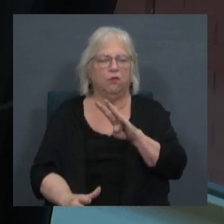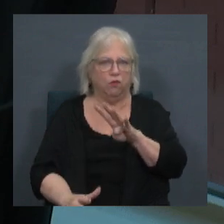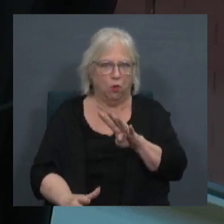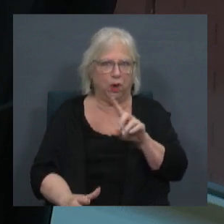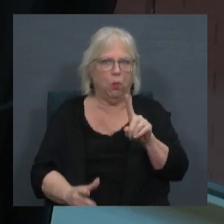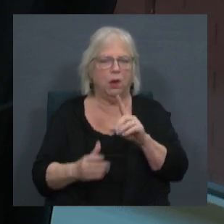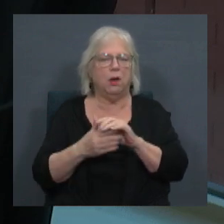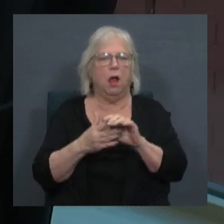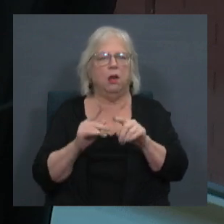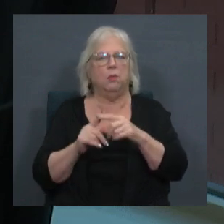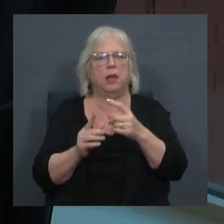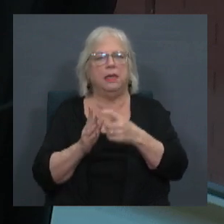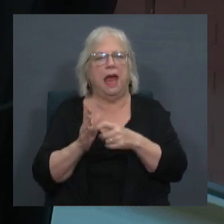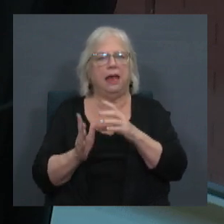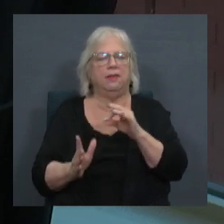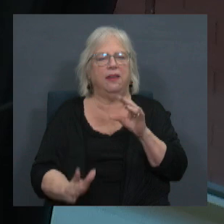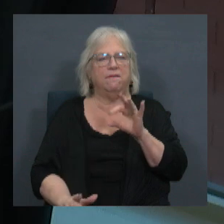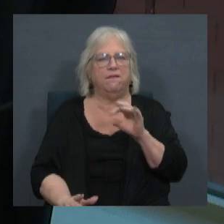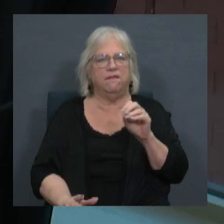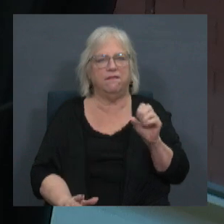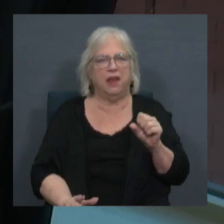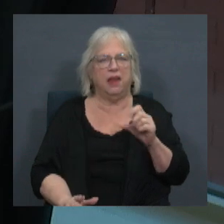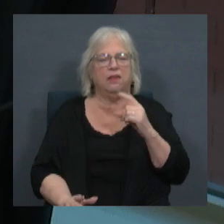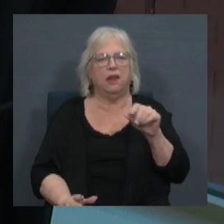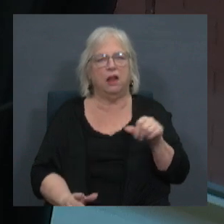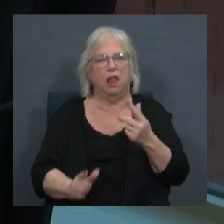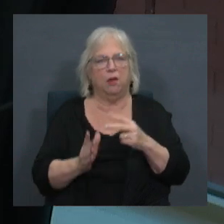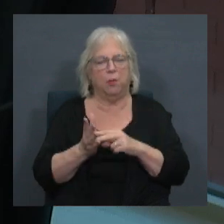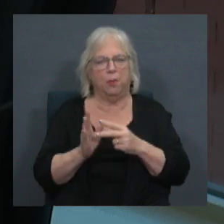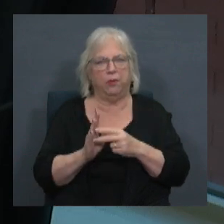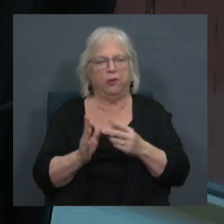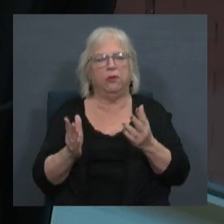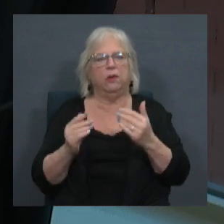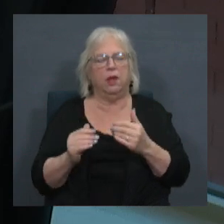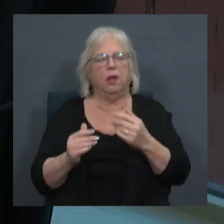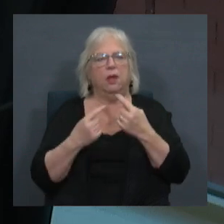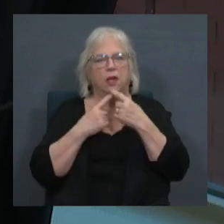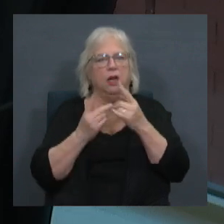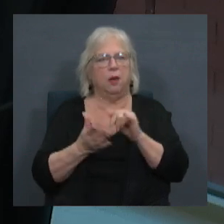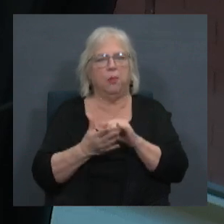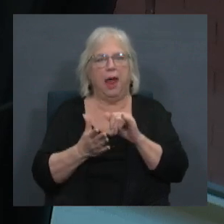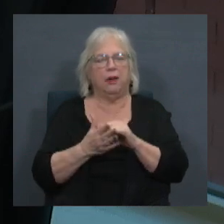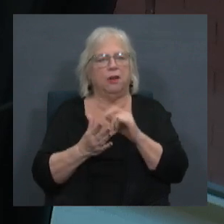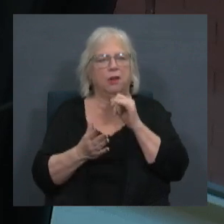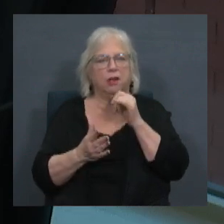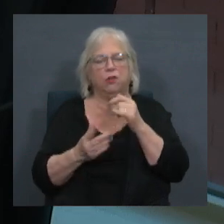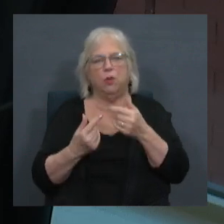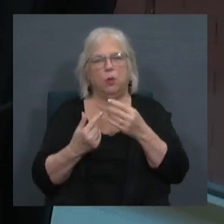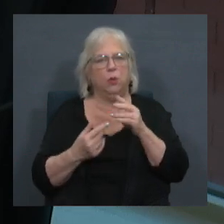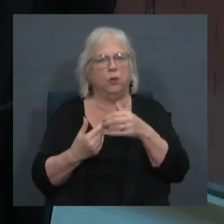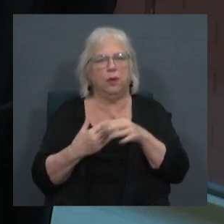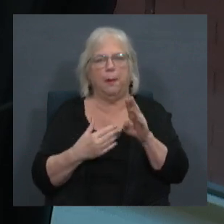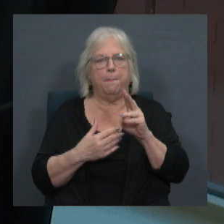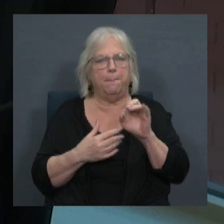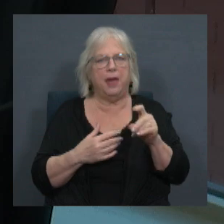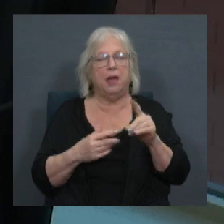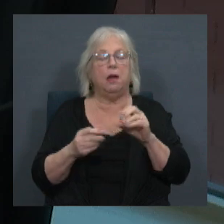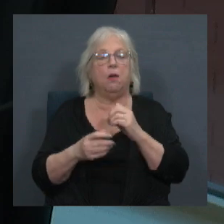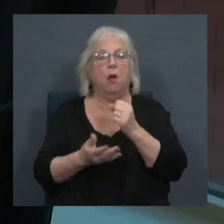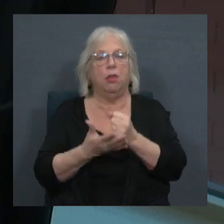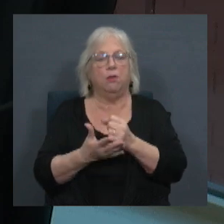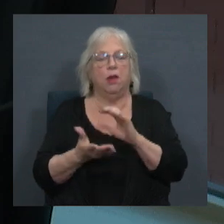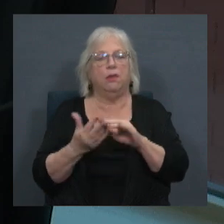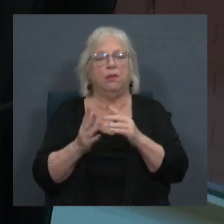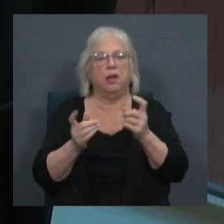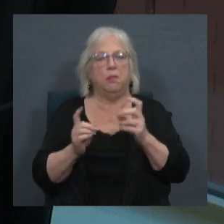$21,641 plus applicable taxes and fees and for other purposes. An ordinance to declare it impractical and unfeasible to bid, to authorize the city manager to enter